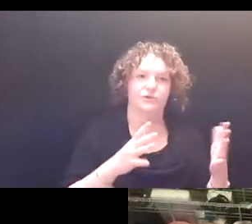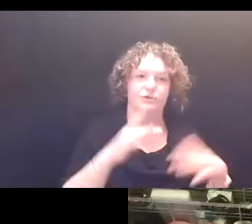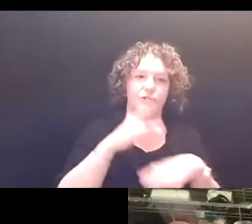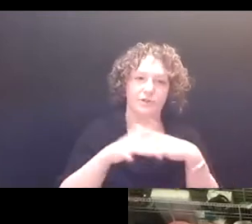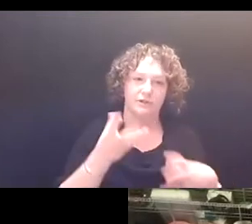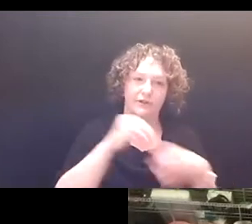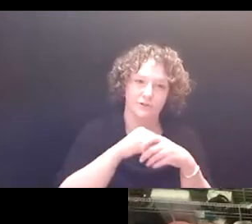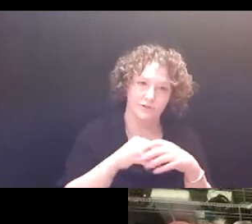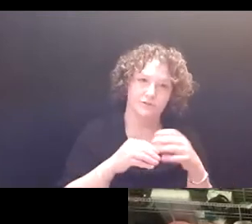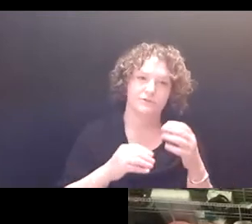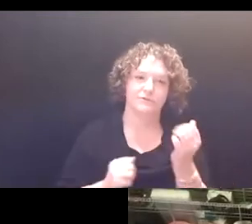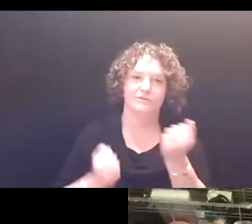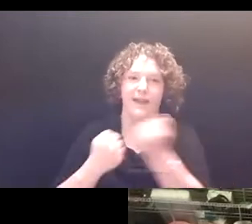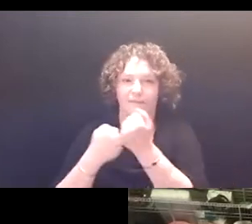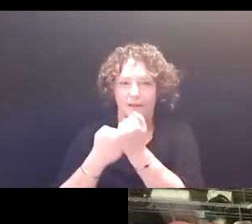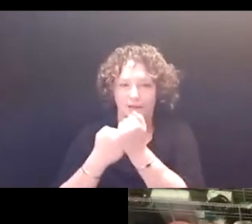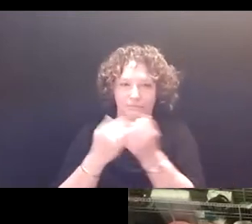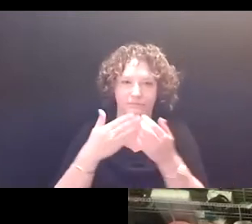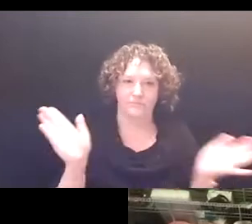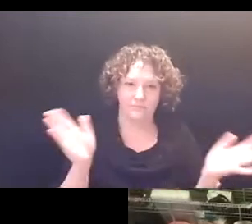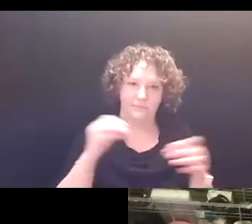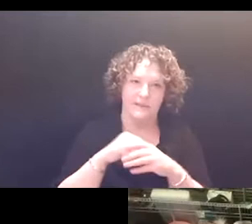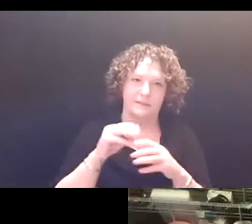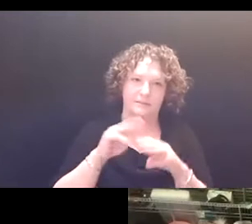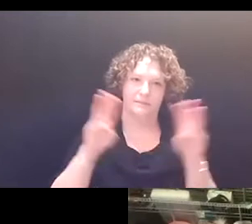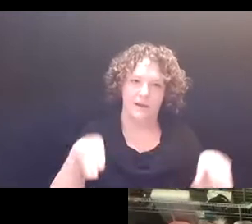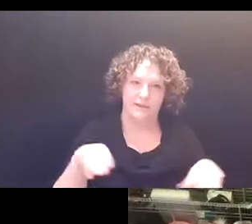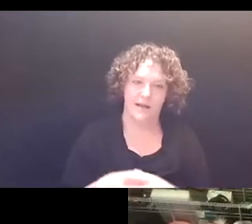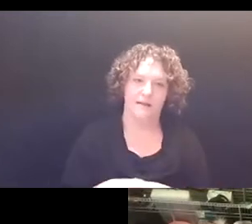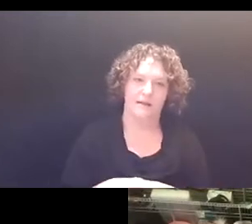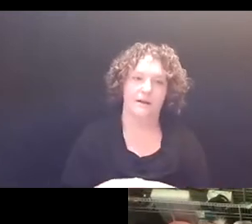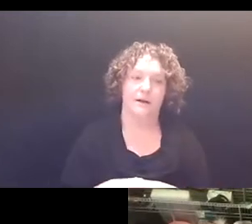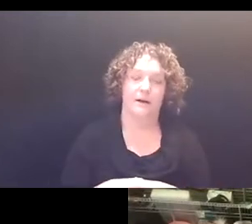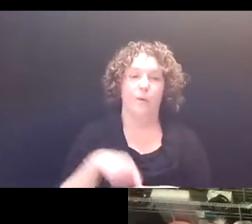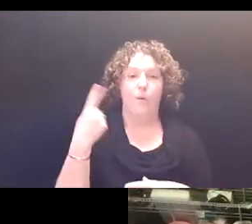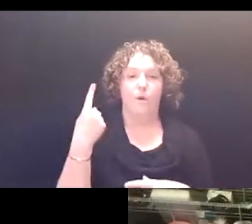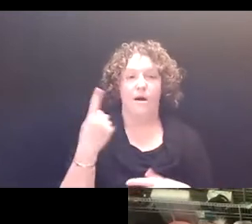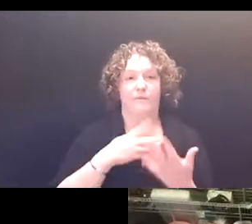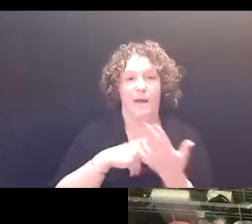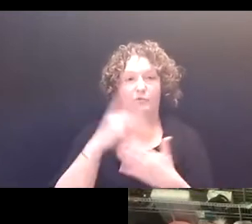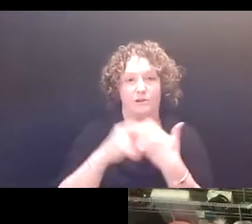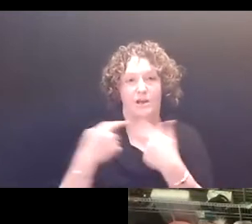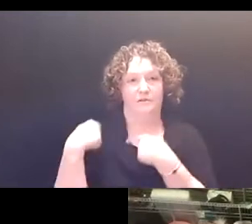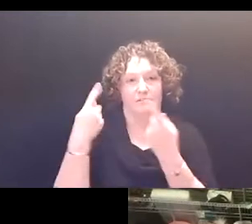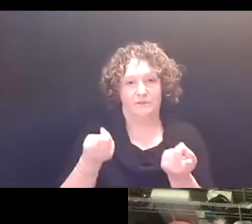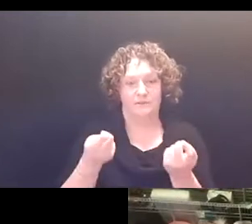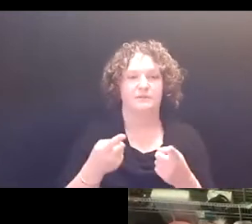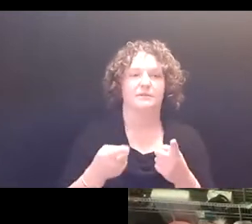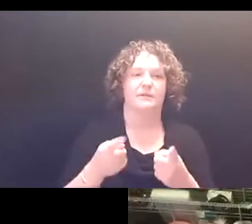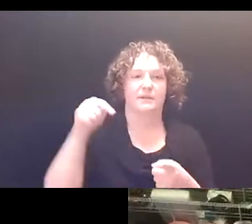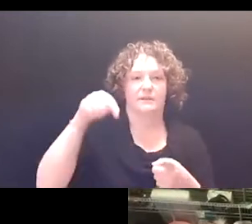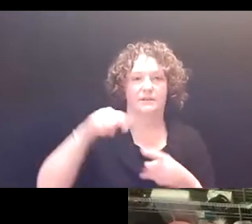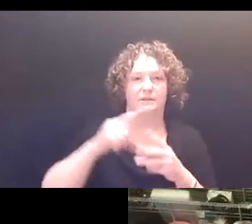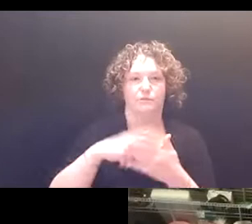ASL instructor, the early intervention advocate in Montana. One